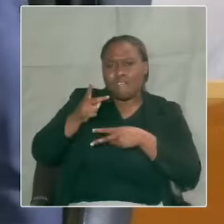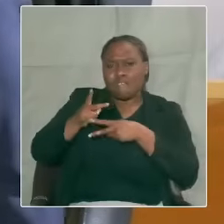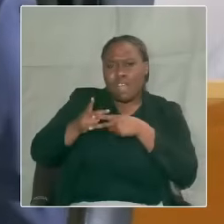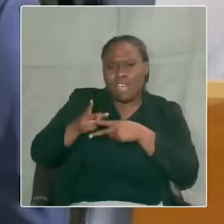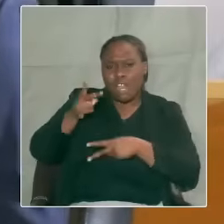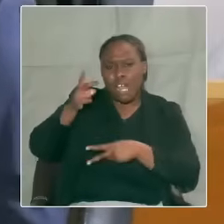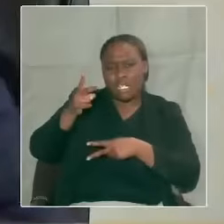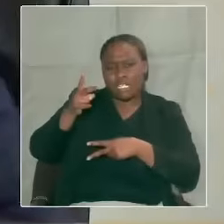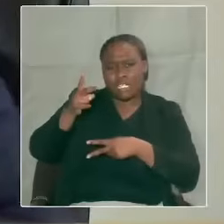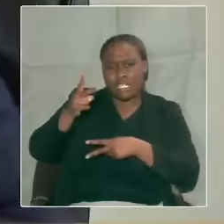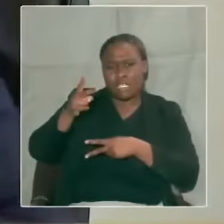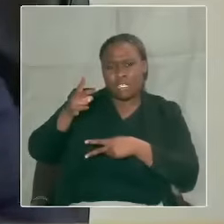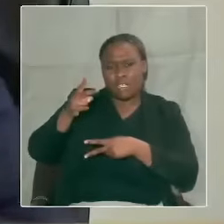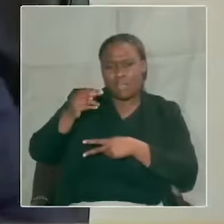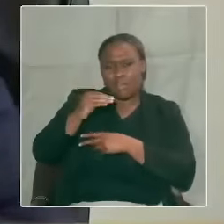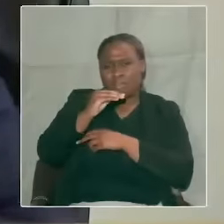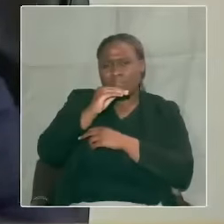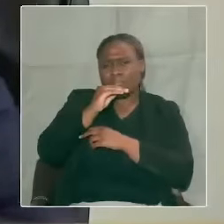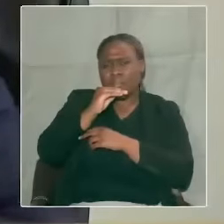encompasses